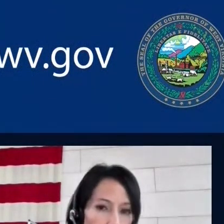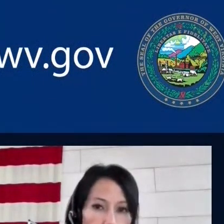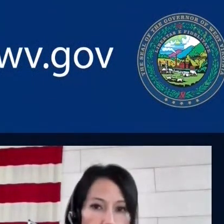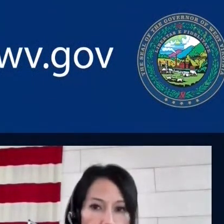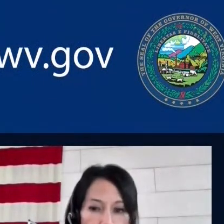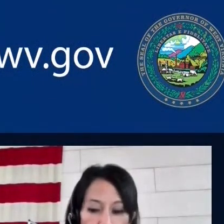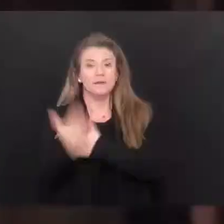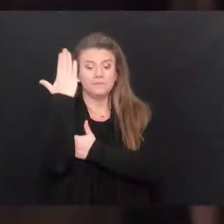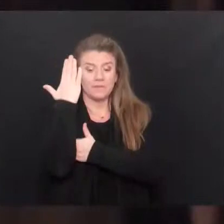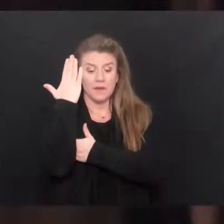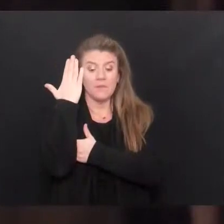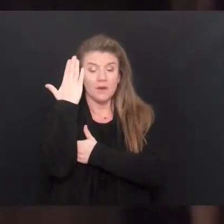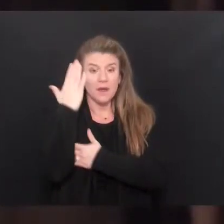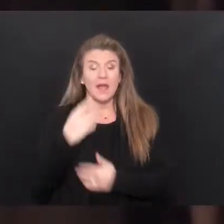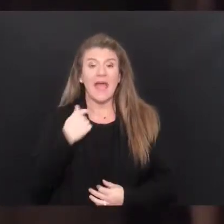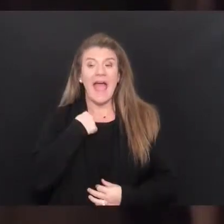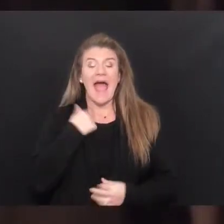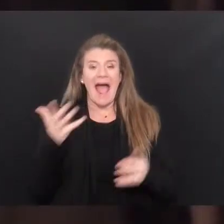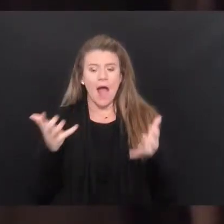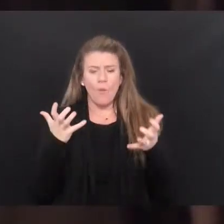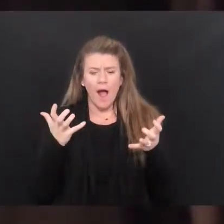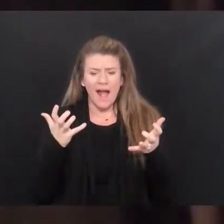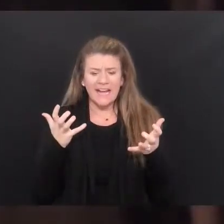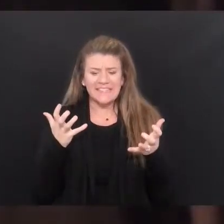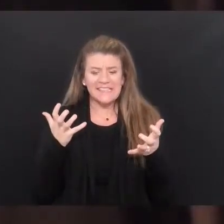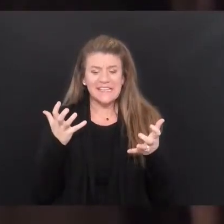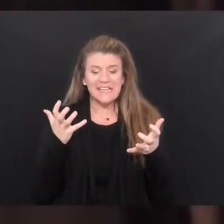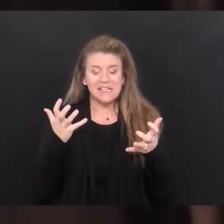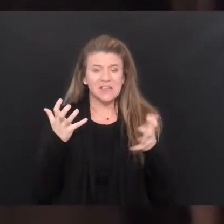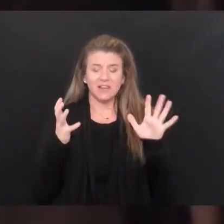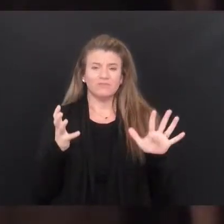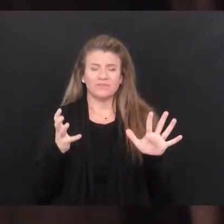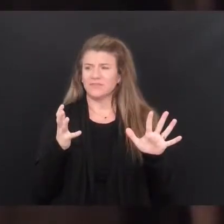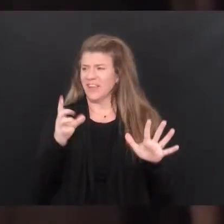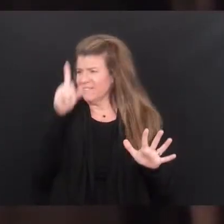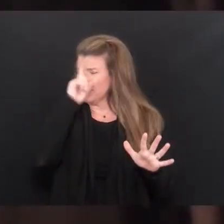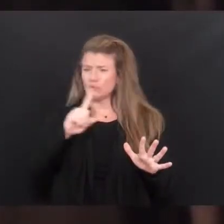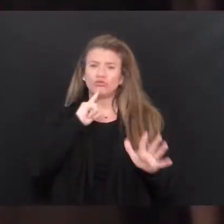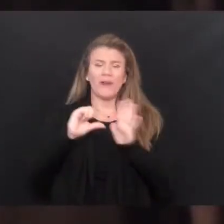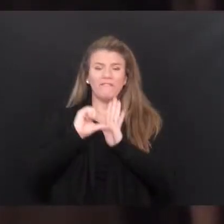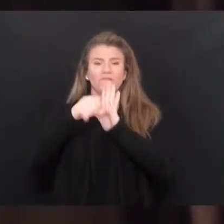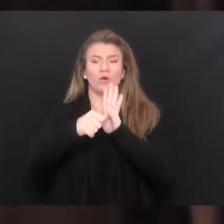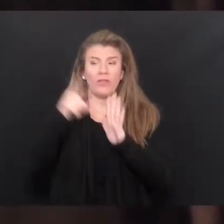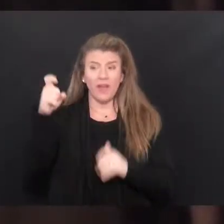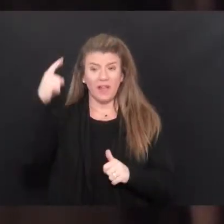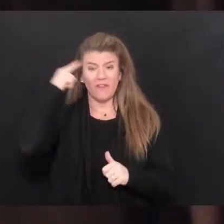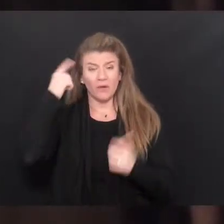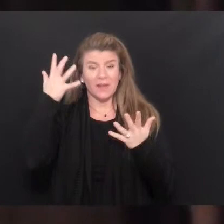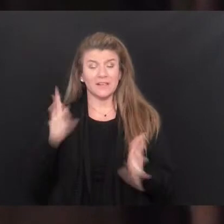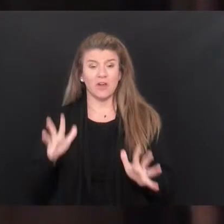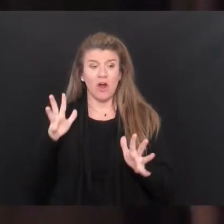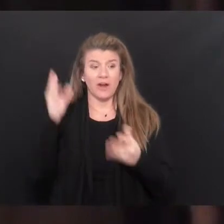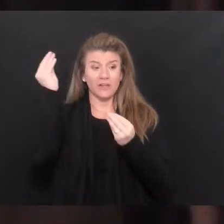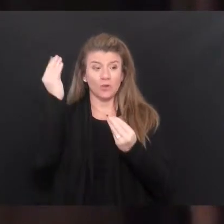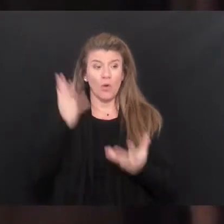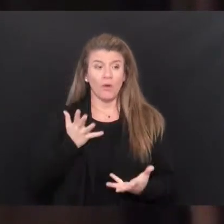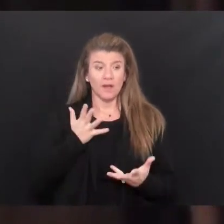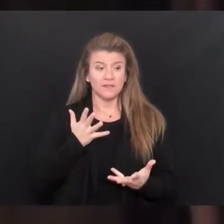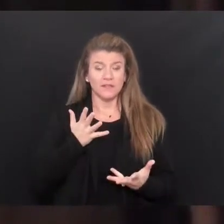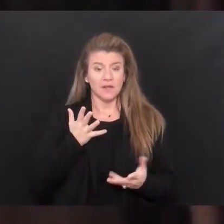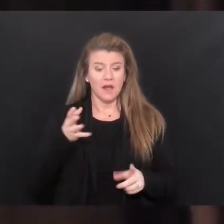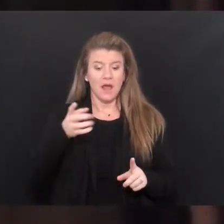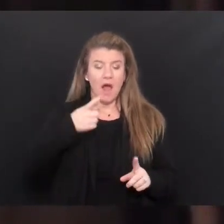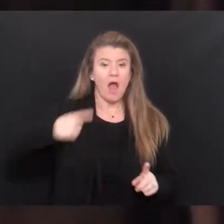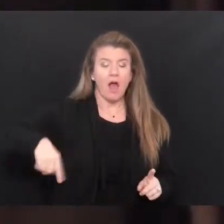Good morning, and I want to absolutely reinforce what the governor has told all of